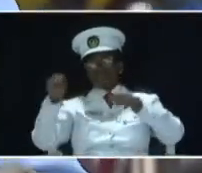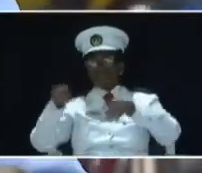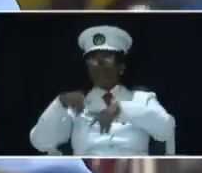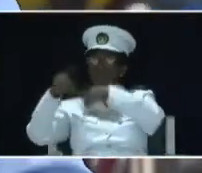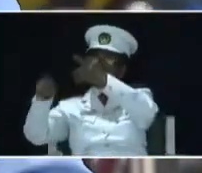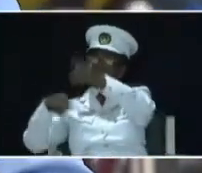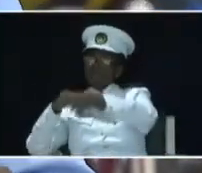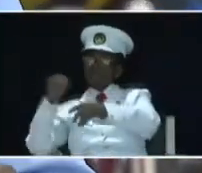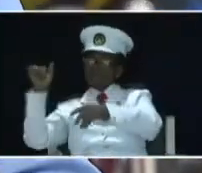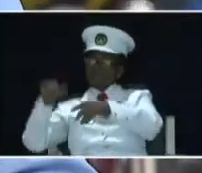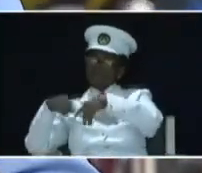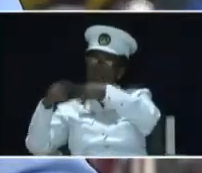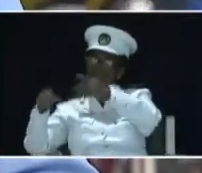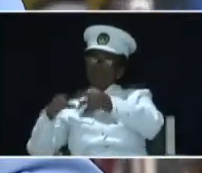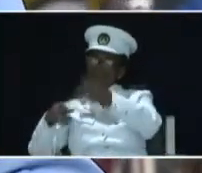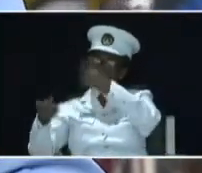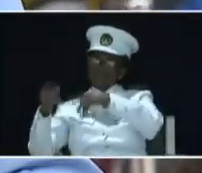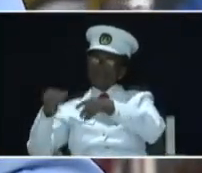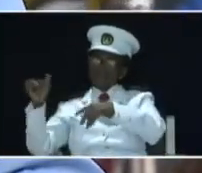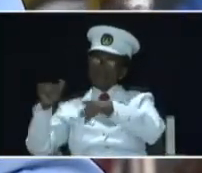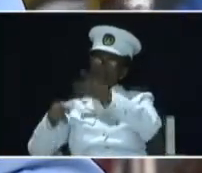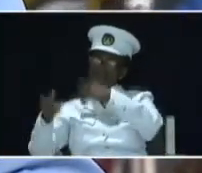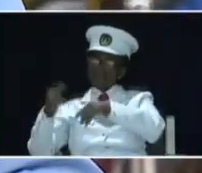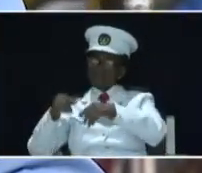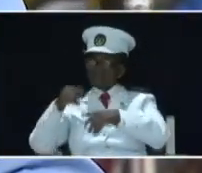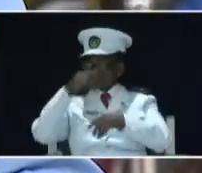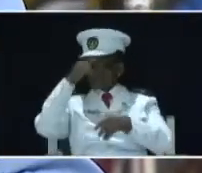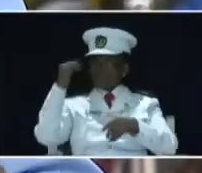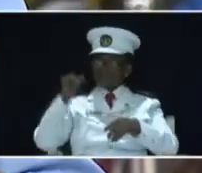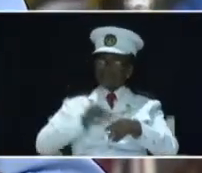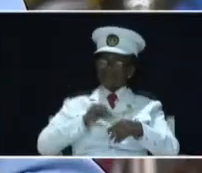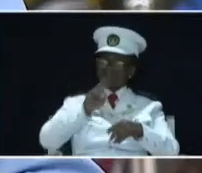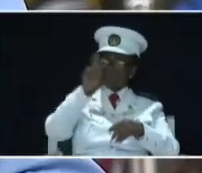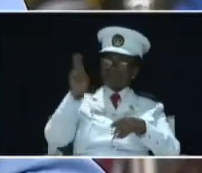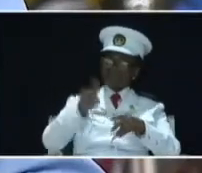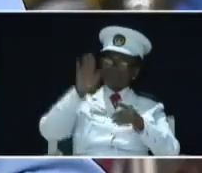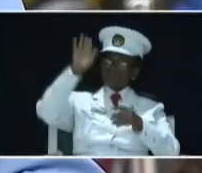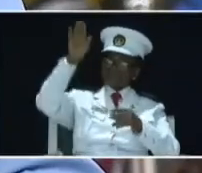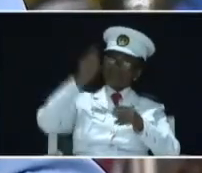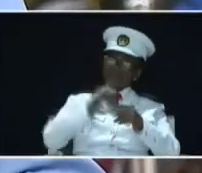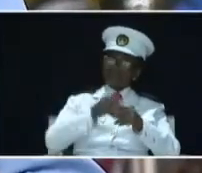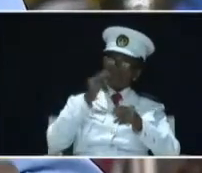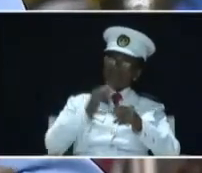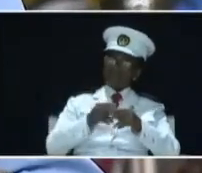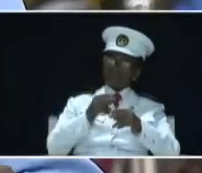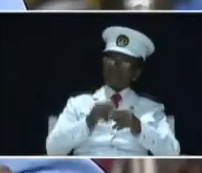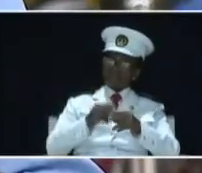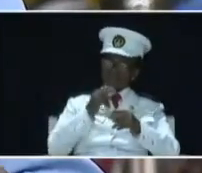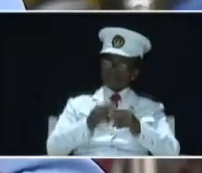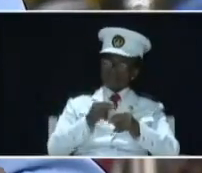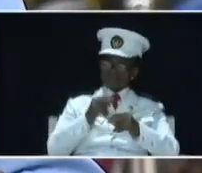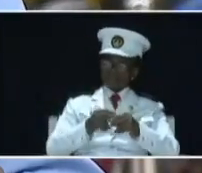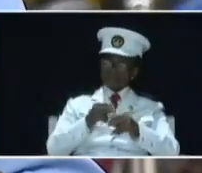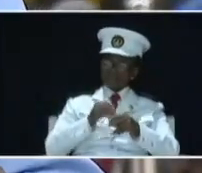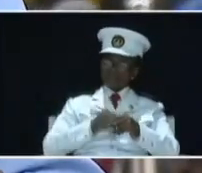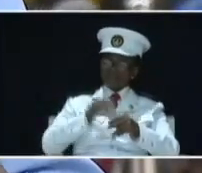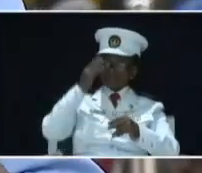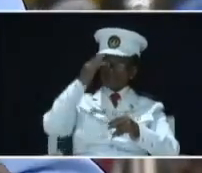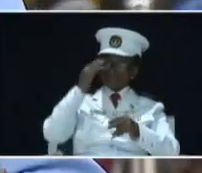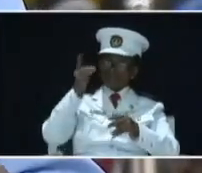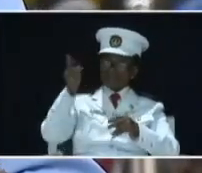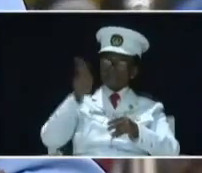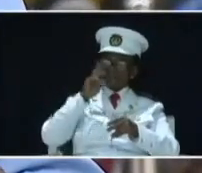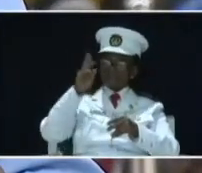Because I use his name. He said, Jesus, I know you are under the authority of